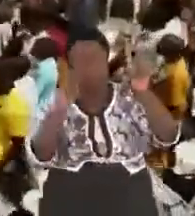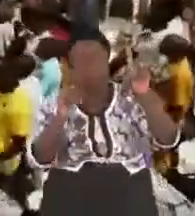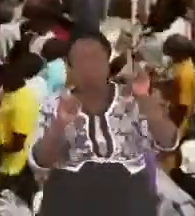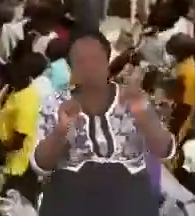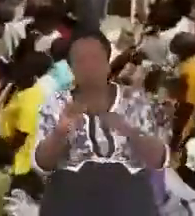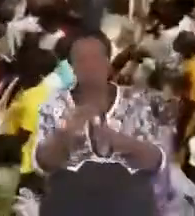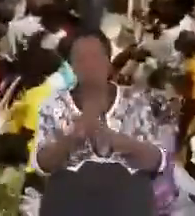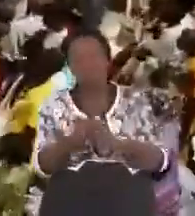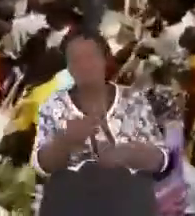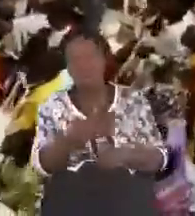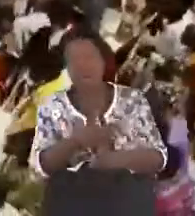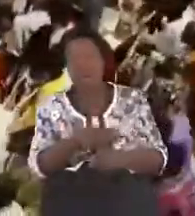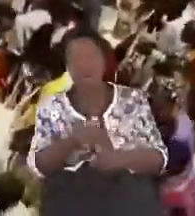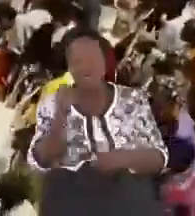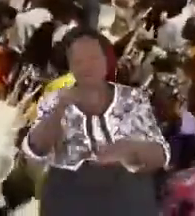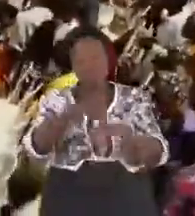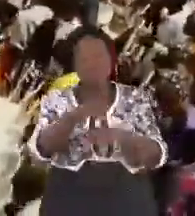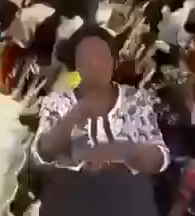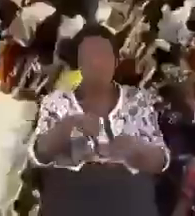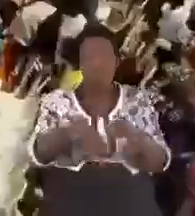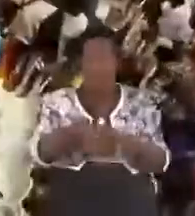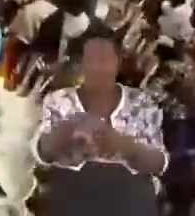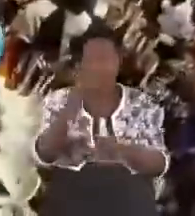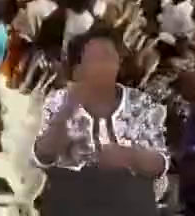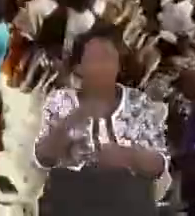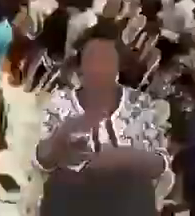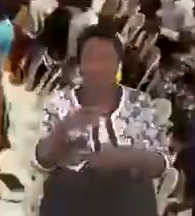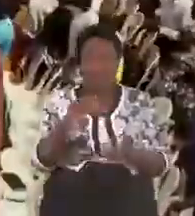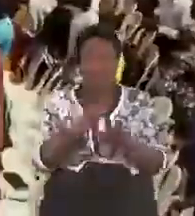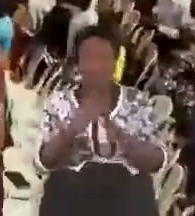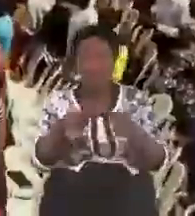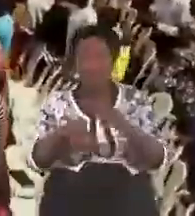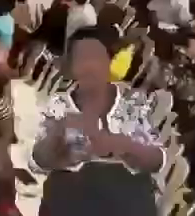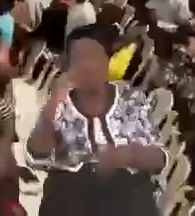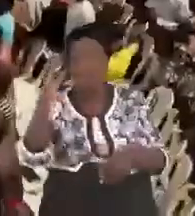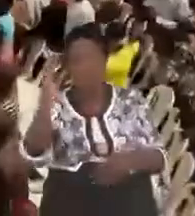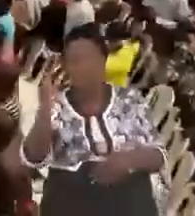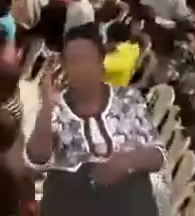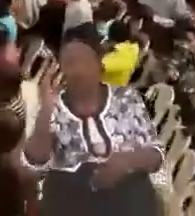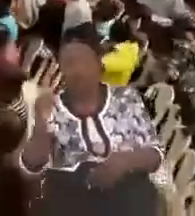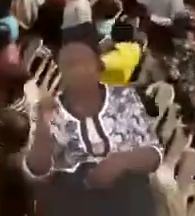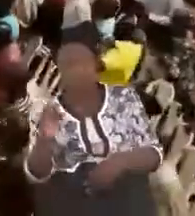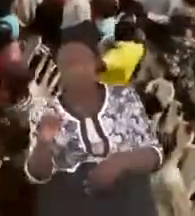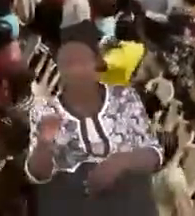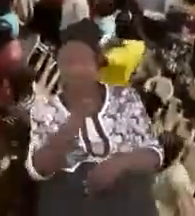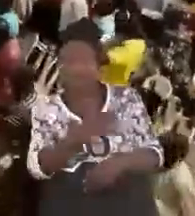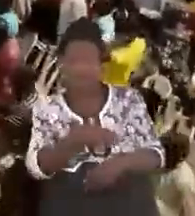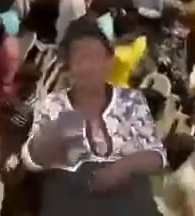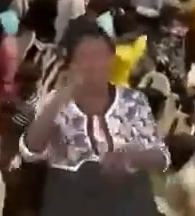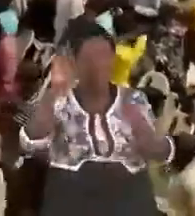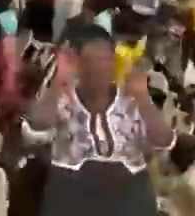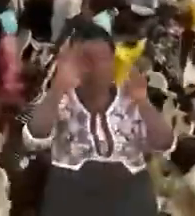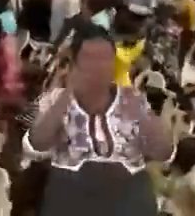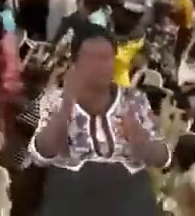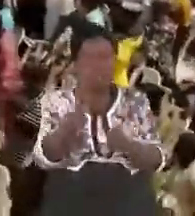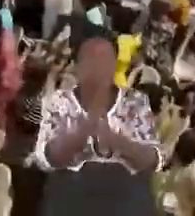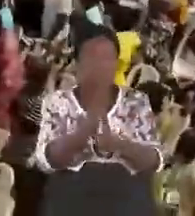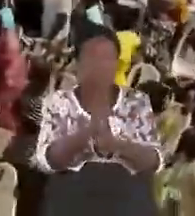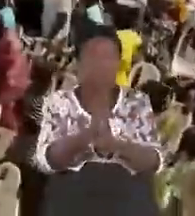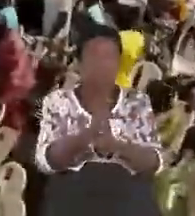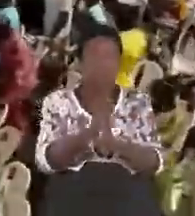And he sends you forth, he says, you will bear witness, and he will give you the soul winning